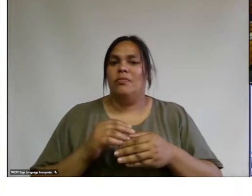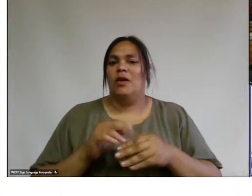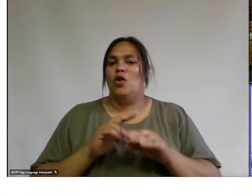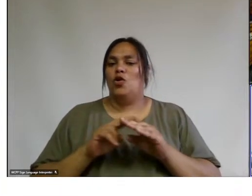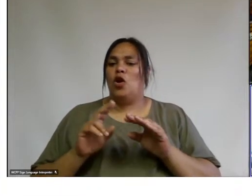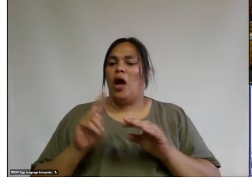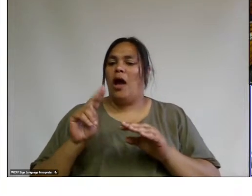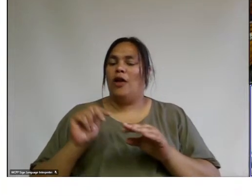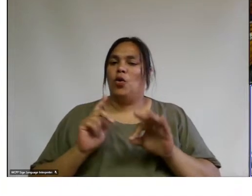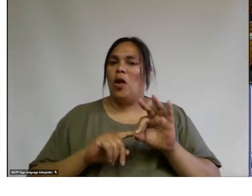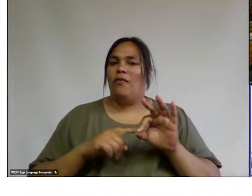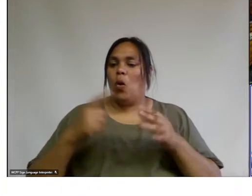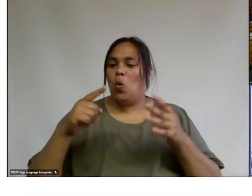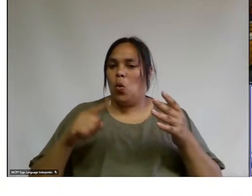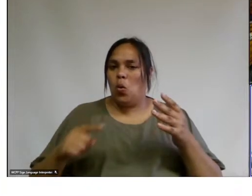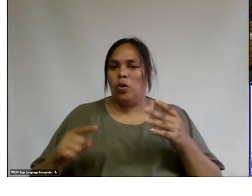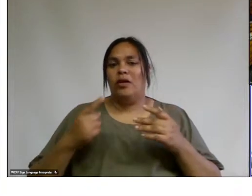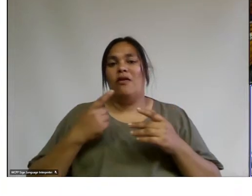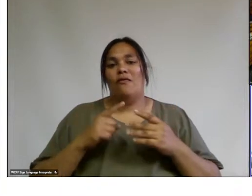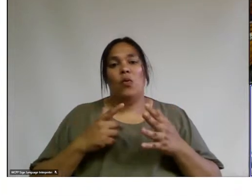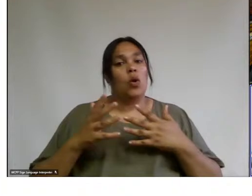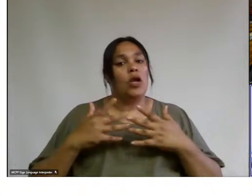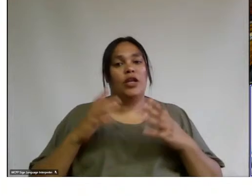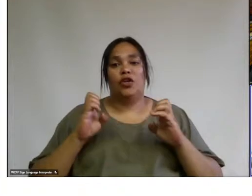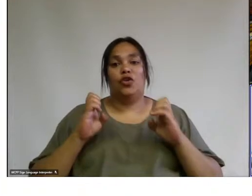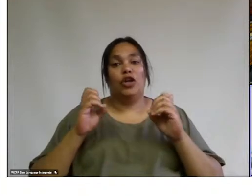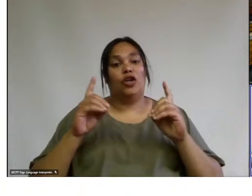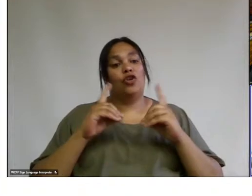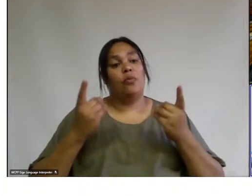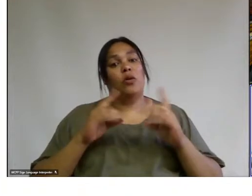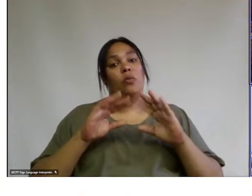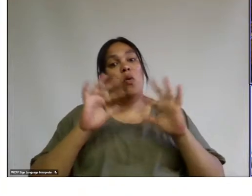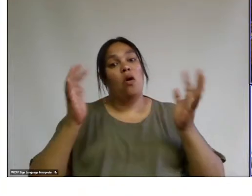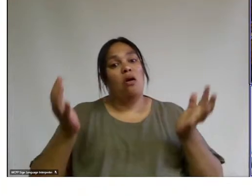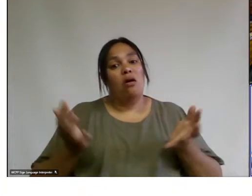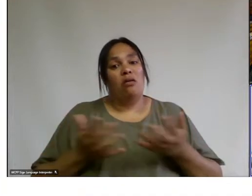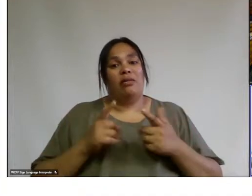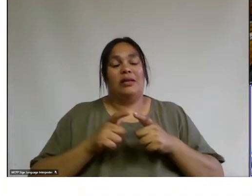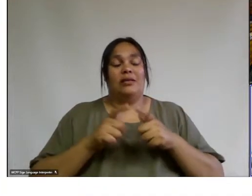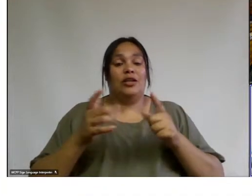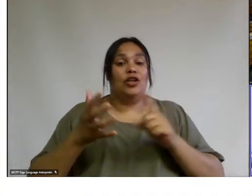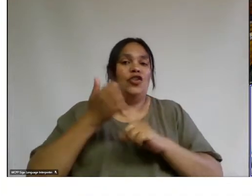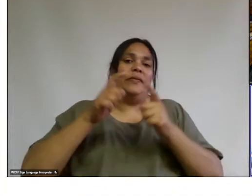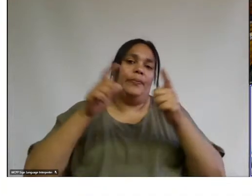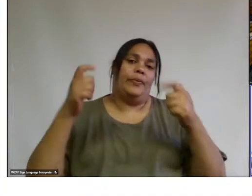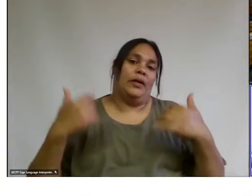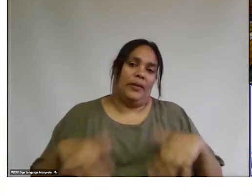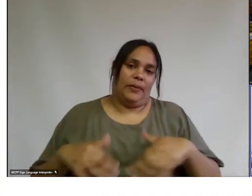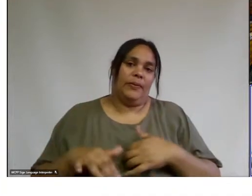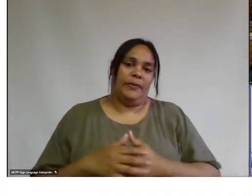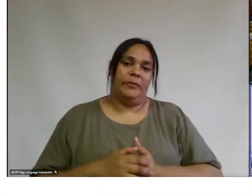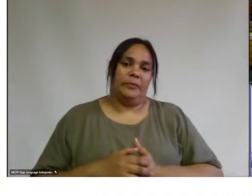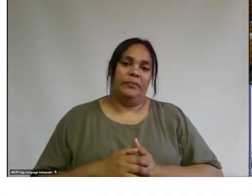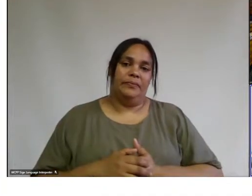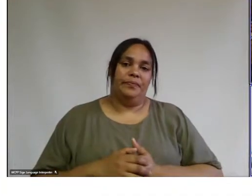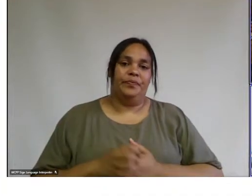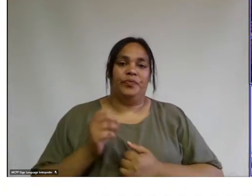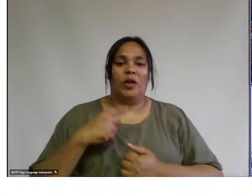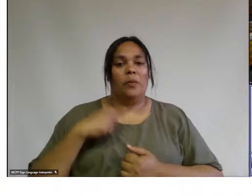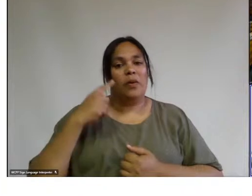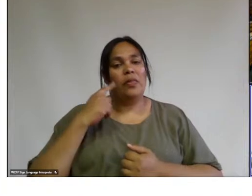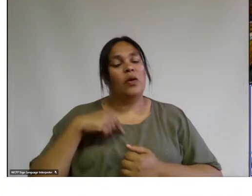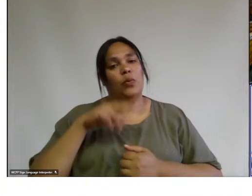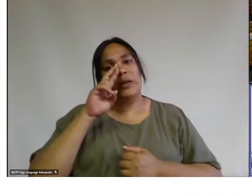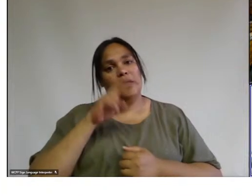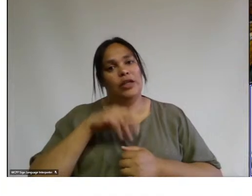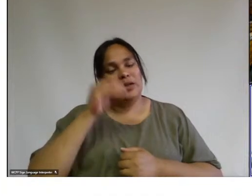audit, which I think for any education department in the world, in fact, is a huge achievement. So I think we must just also bear